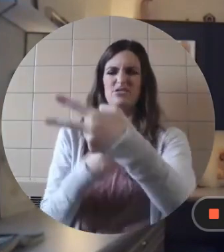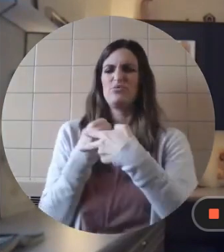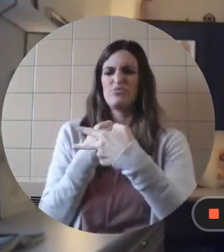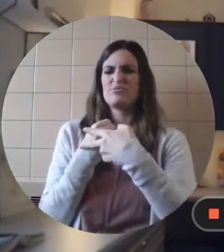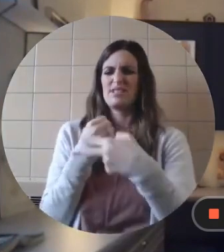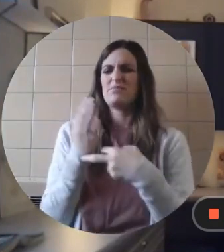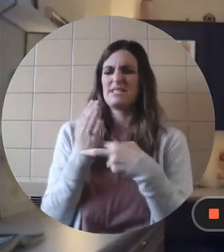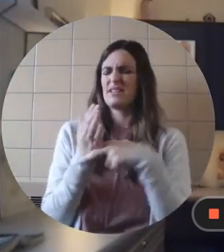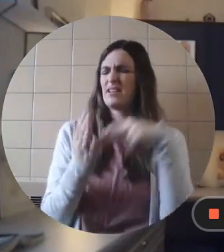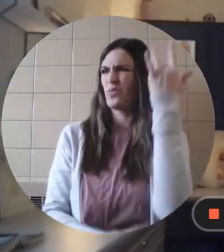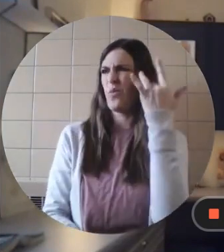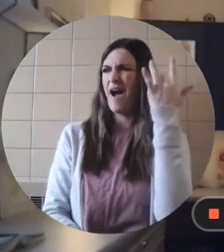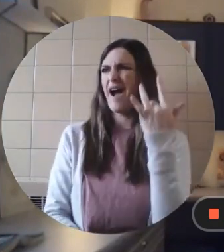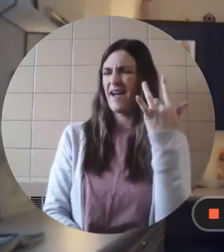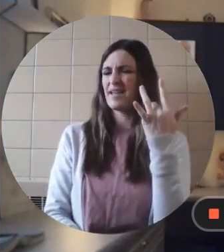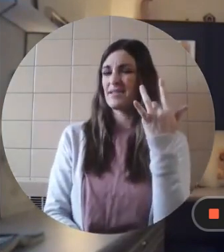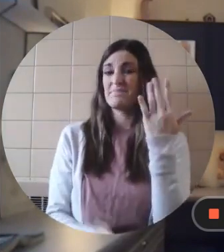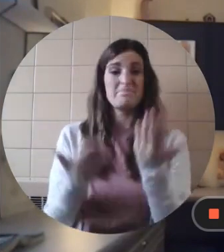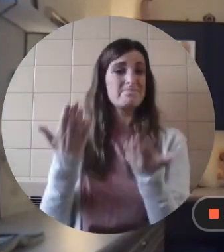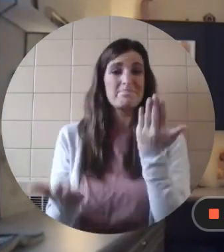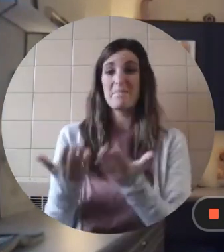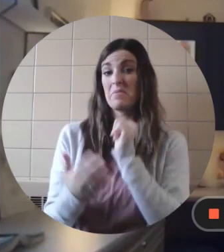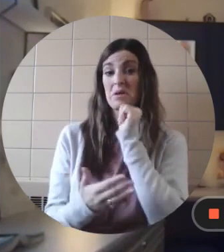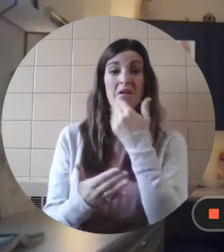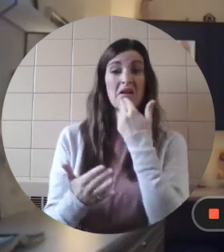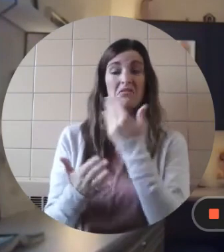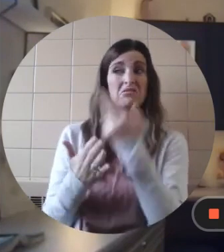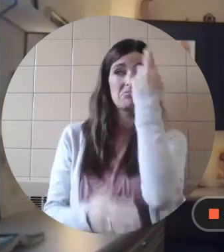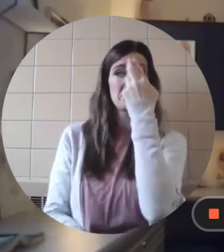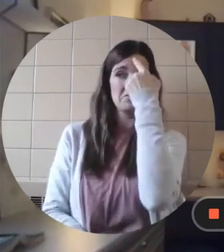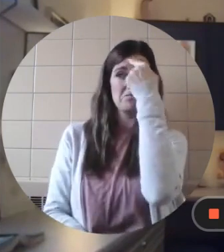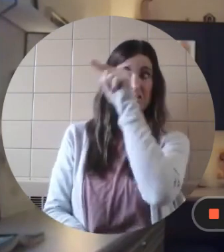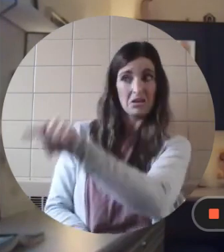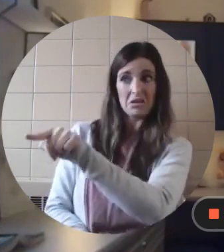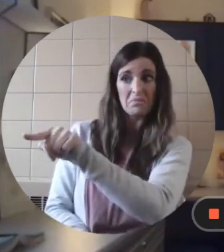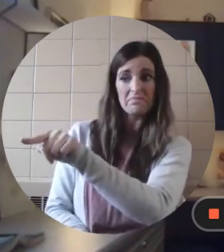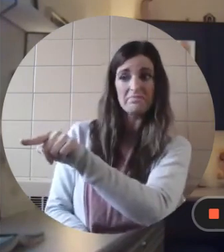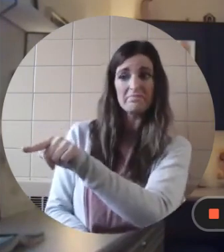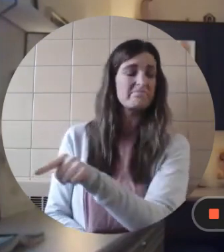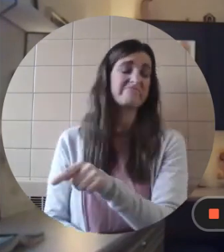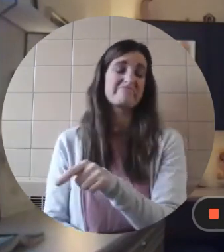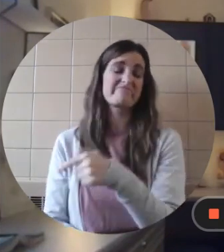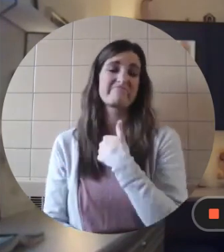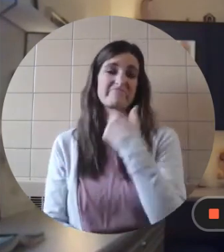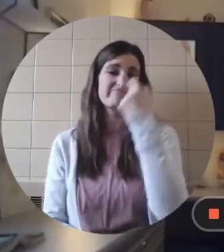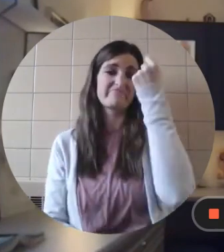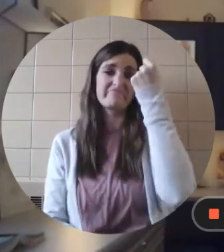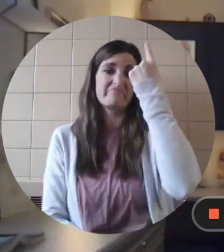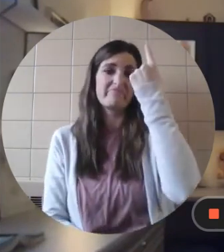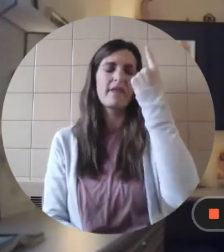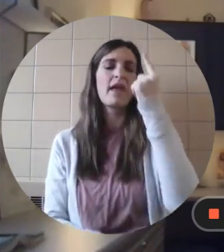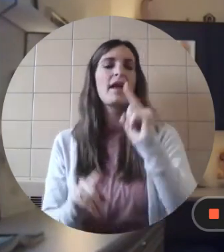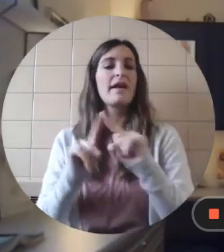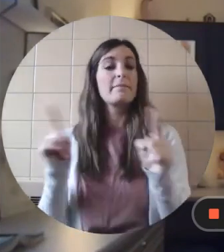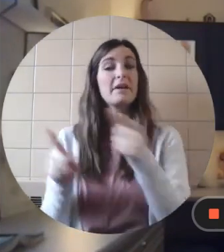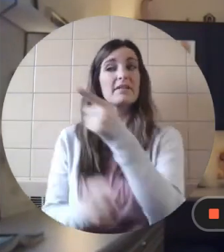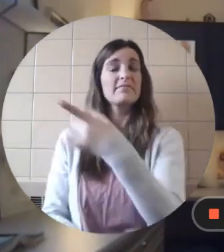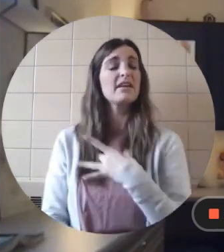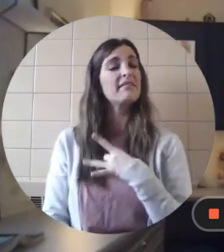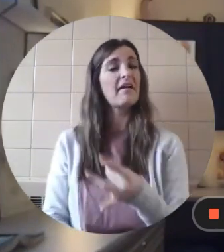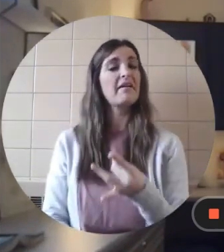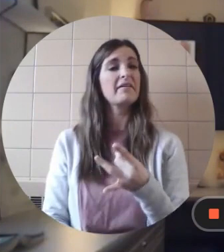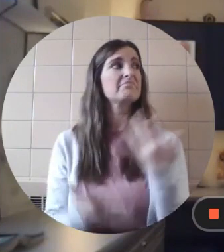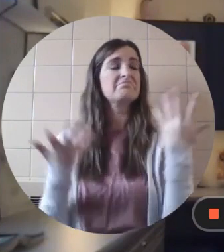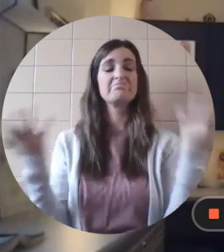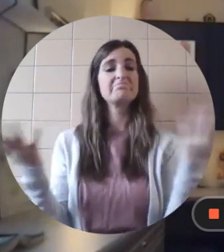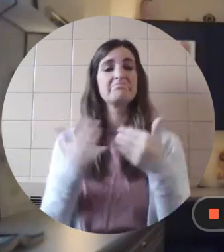tickets didn't mean that there wasn't a good reason to Jack. And maybe I didn't have to understand why. Maybe just the fact he liked them was all that